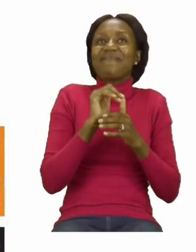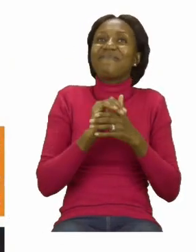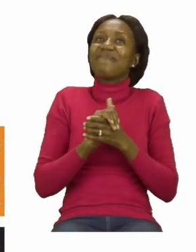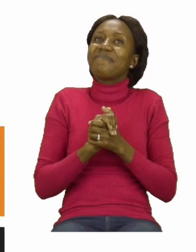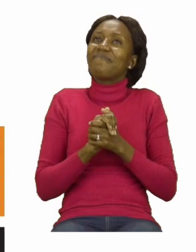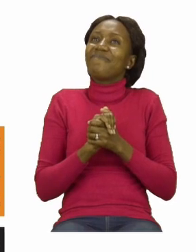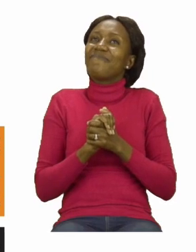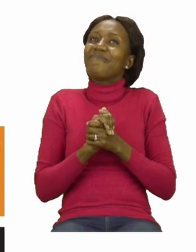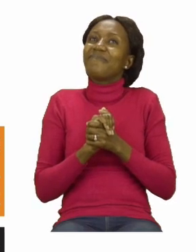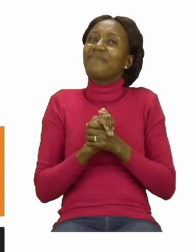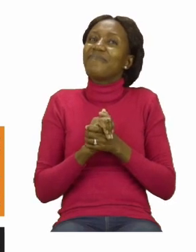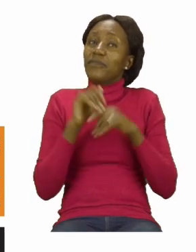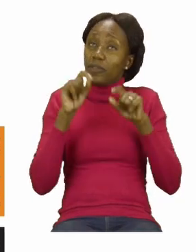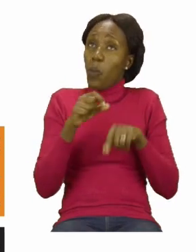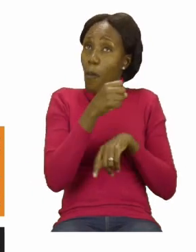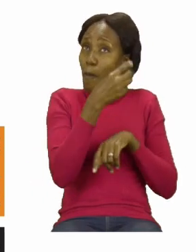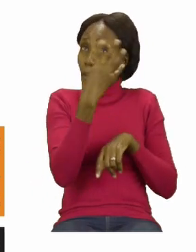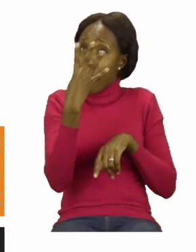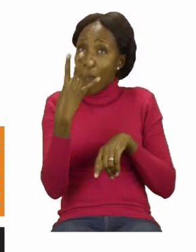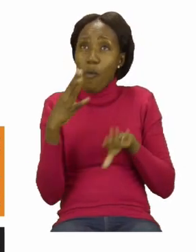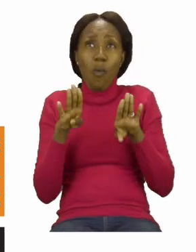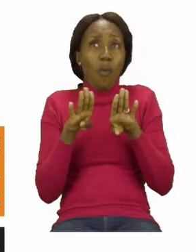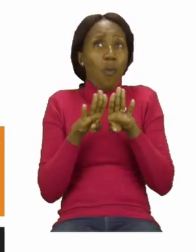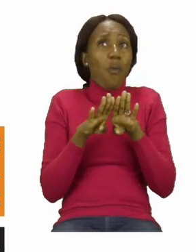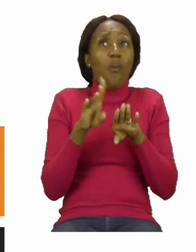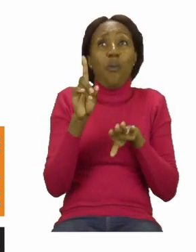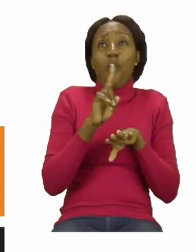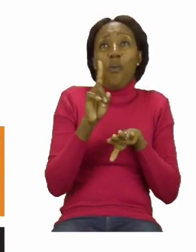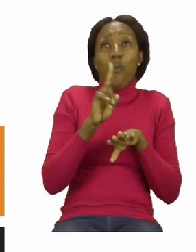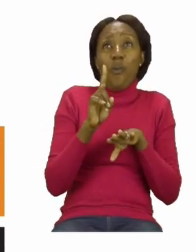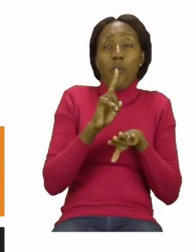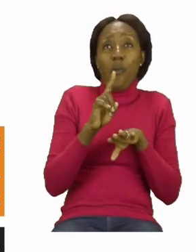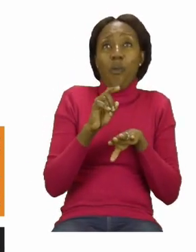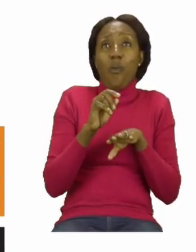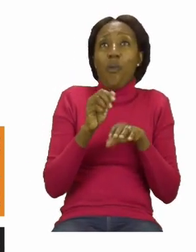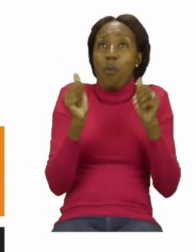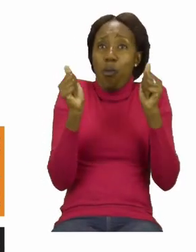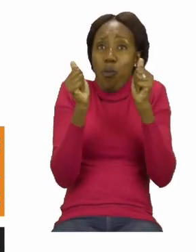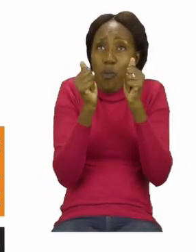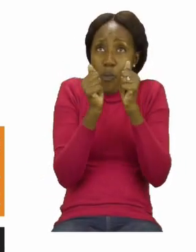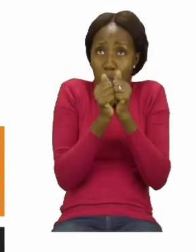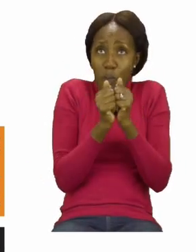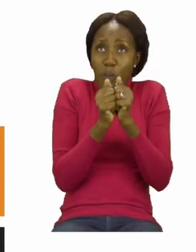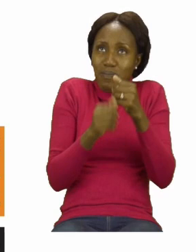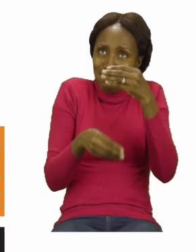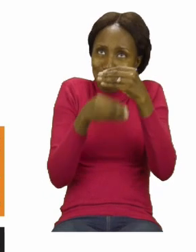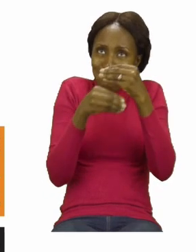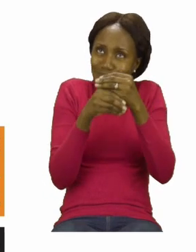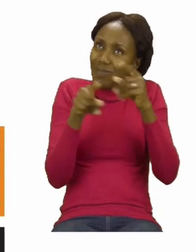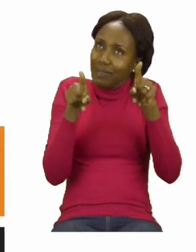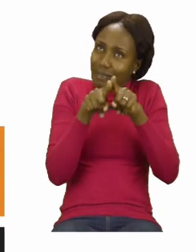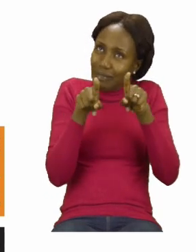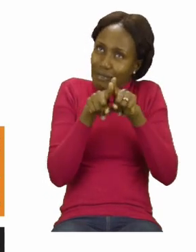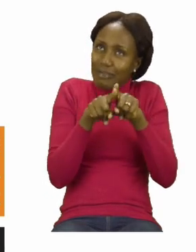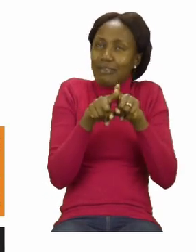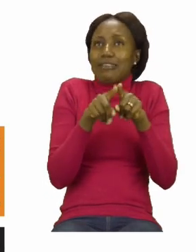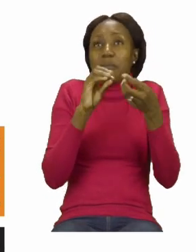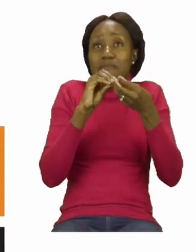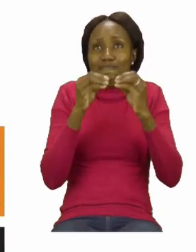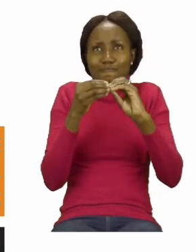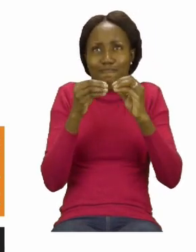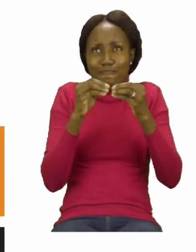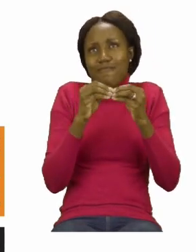mathematics. And the maths that we're going to first start with is doubling. This is when you take a number and add it